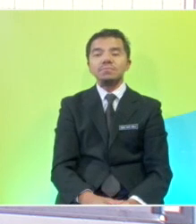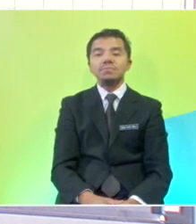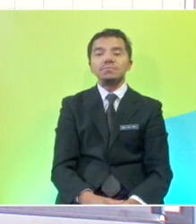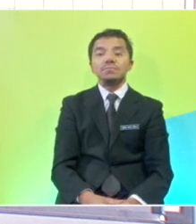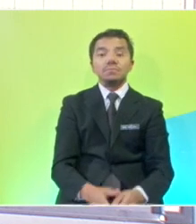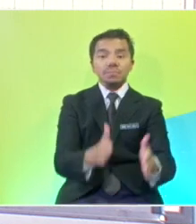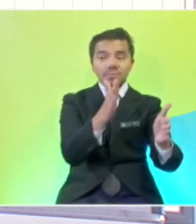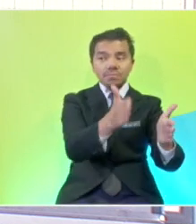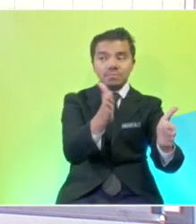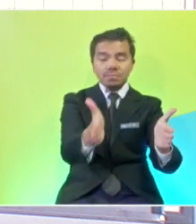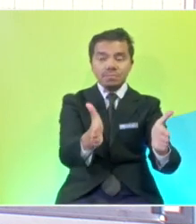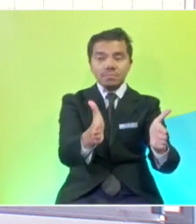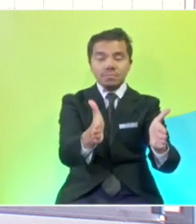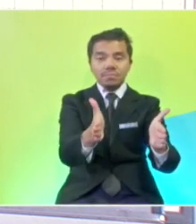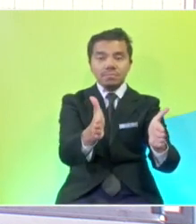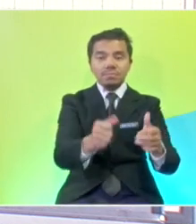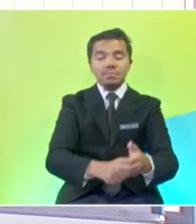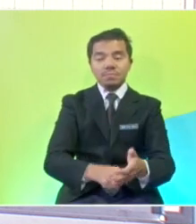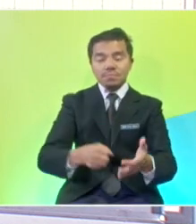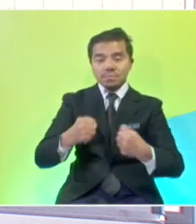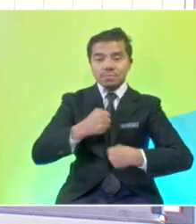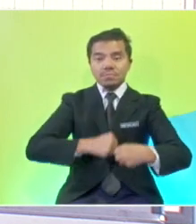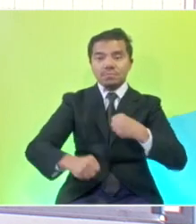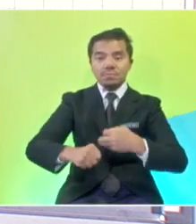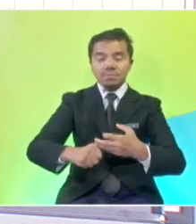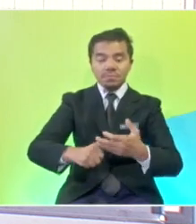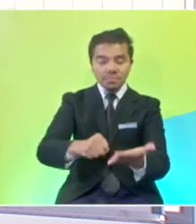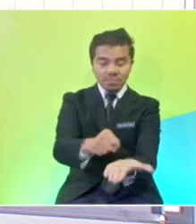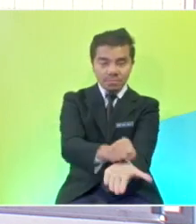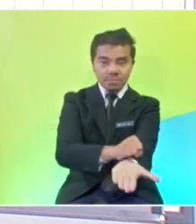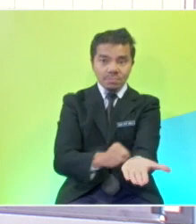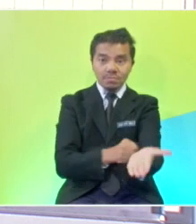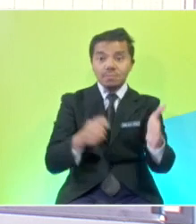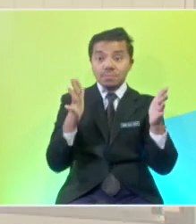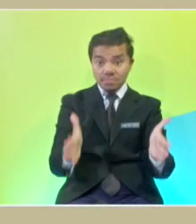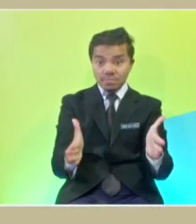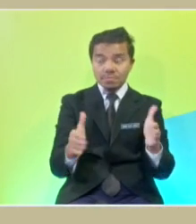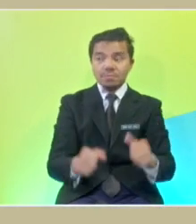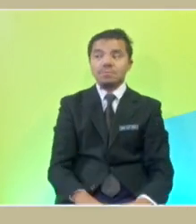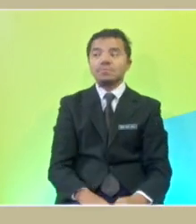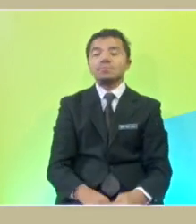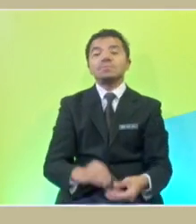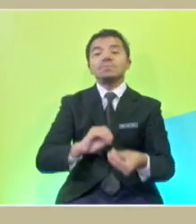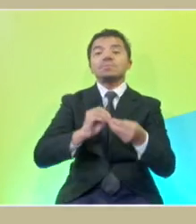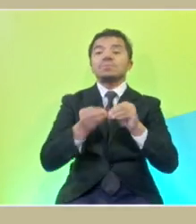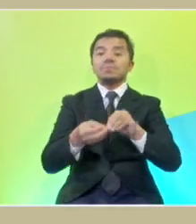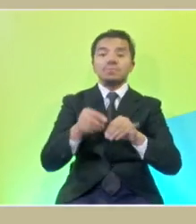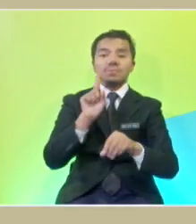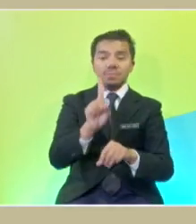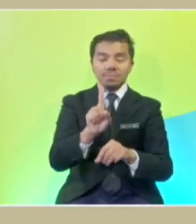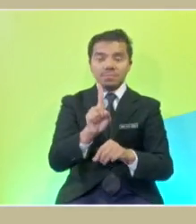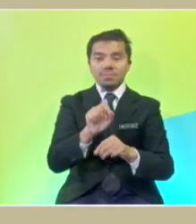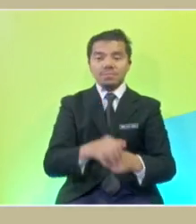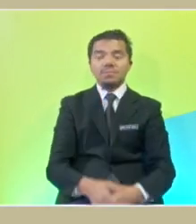nervous system. Okay, so let us learn about the functions. Okay, first one, it controls and coordinates